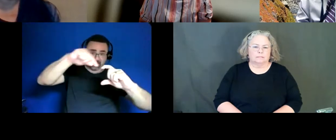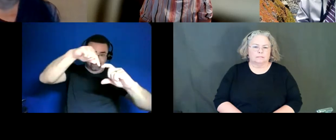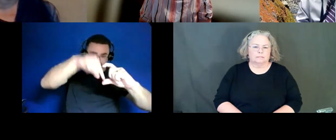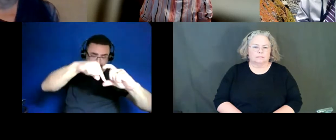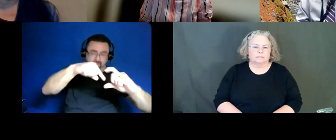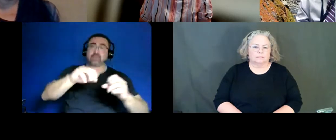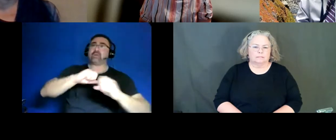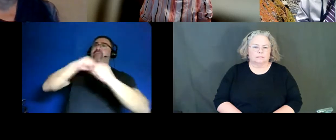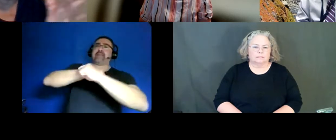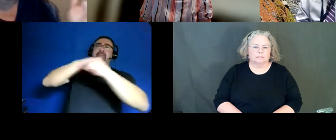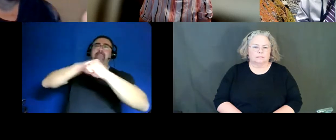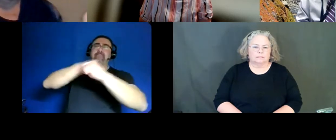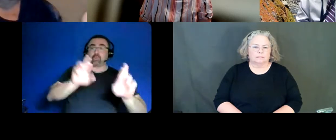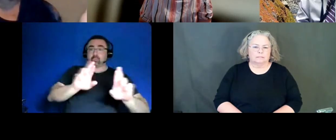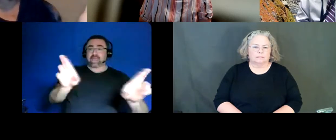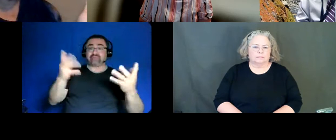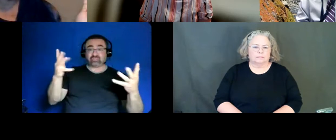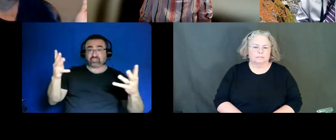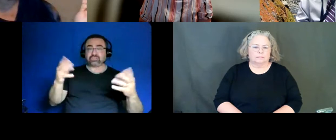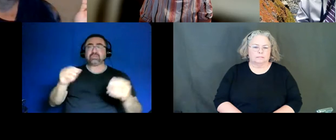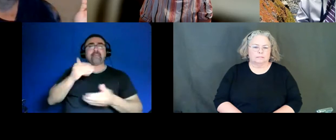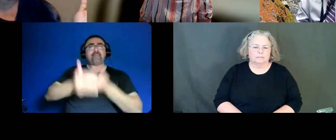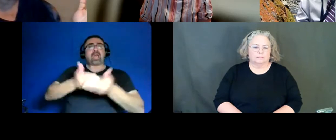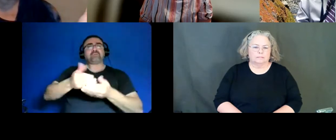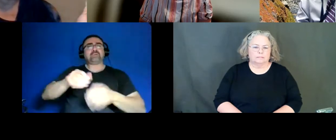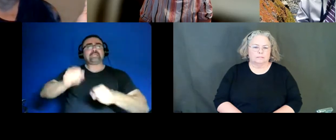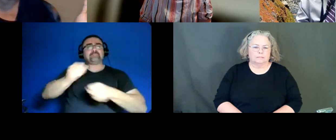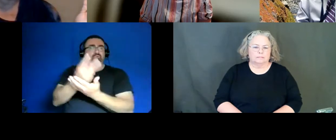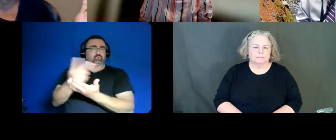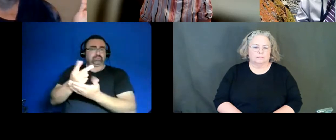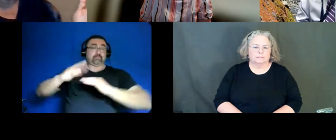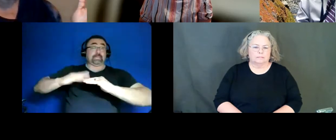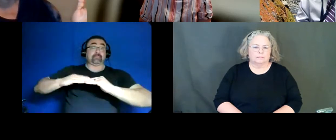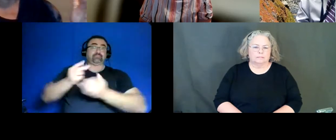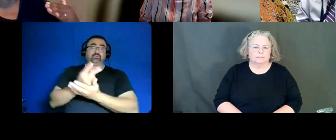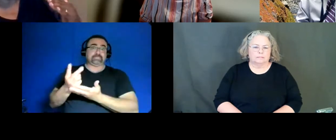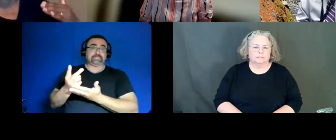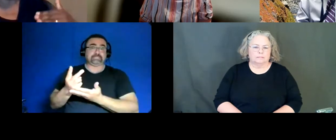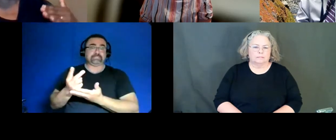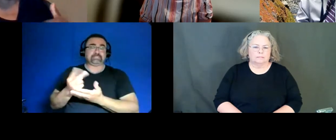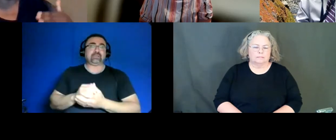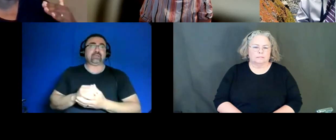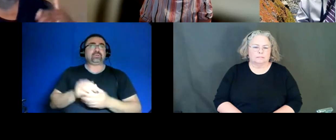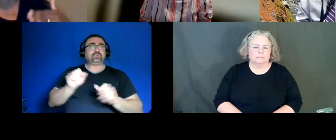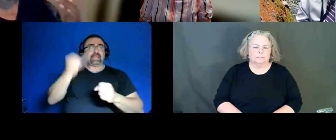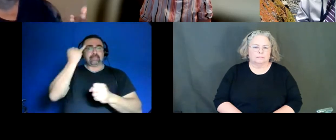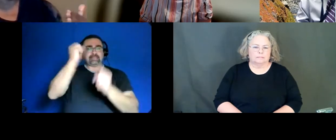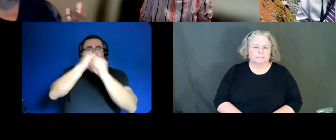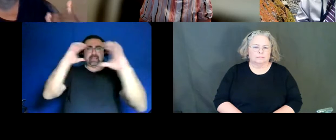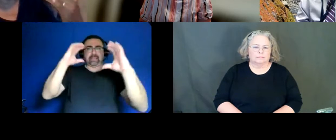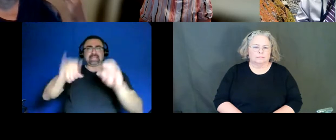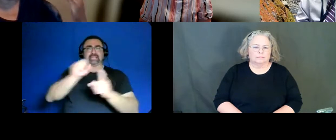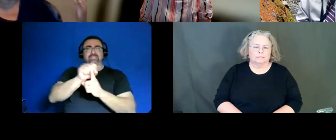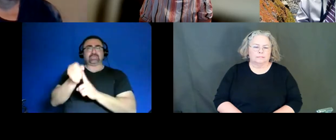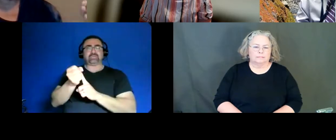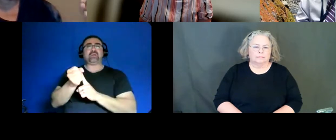ready. So, and usually that process takes about 2 weeks, minimum 2 weeks. So you can imagine that in that